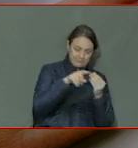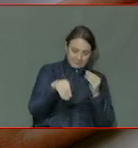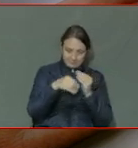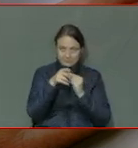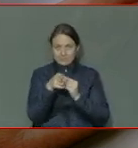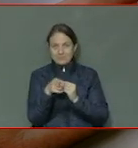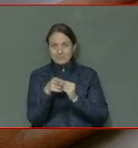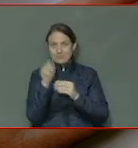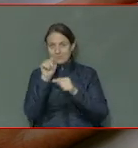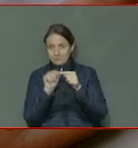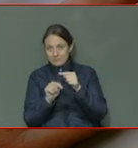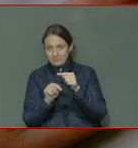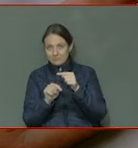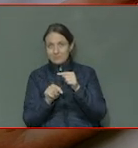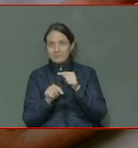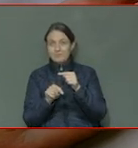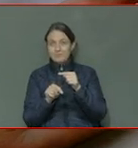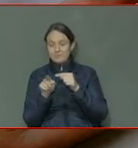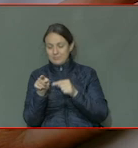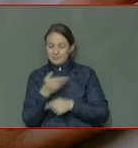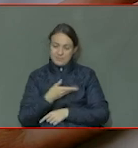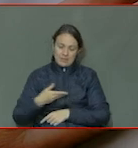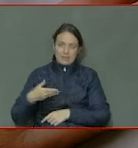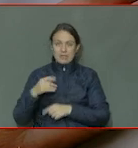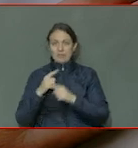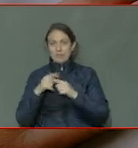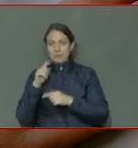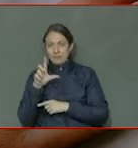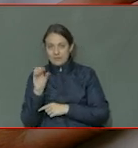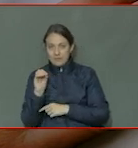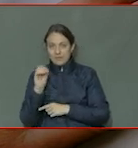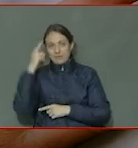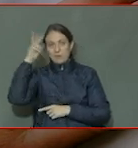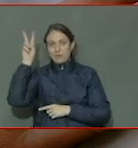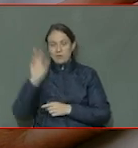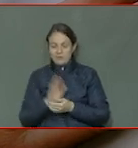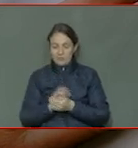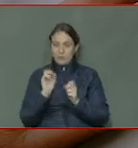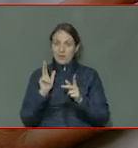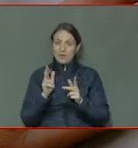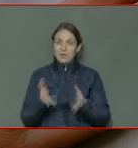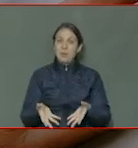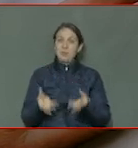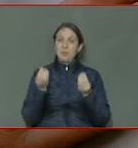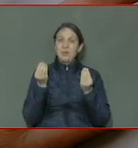that divided by half times 70 and square the answer. And then I